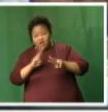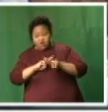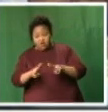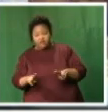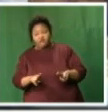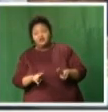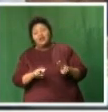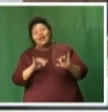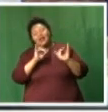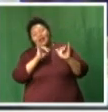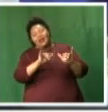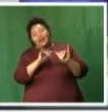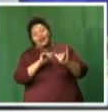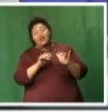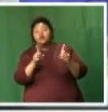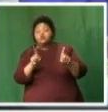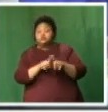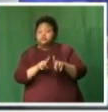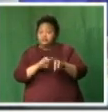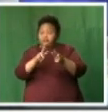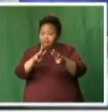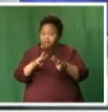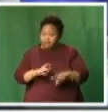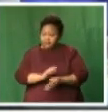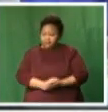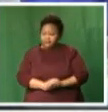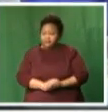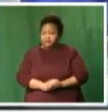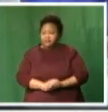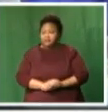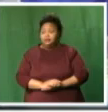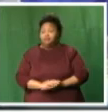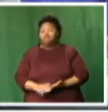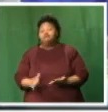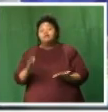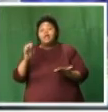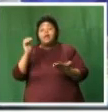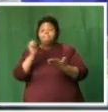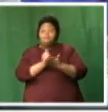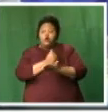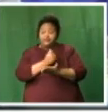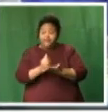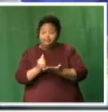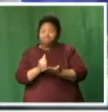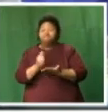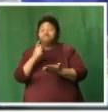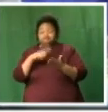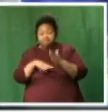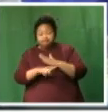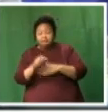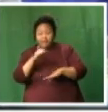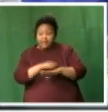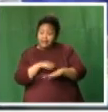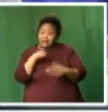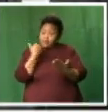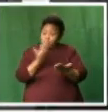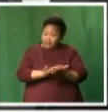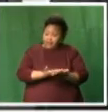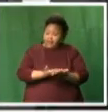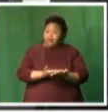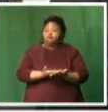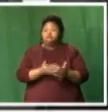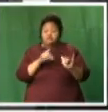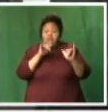la bafikela khona yebo uyafika le eborder afike asho ukuthi mina ngidocela abuve ngoba